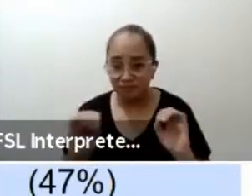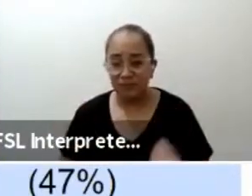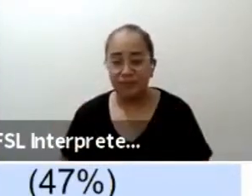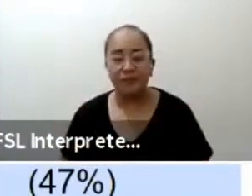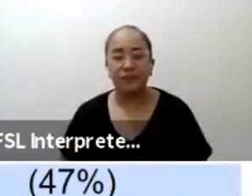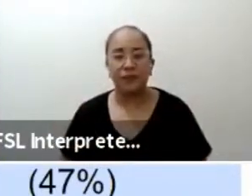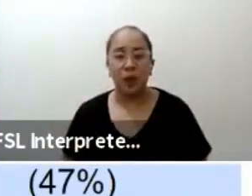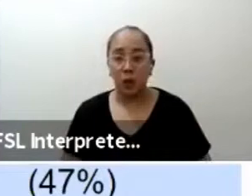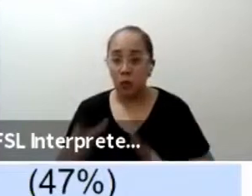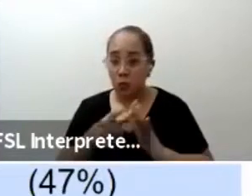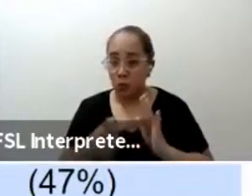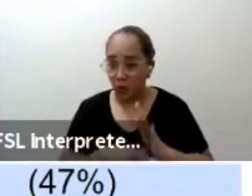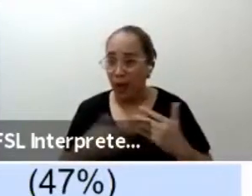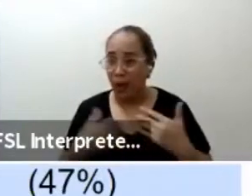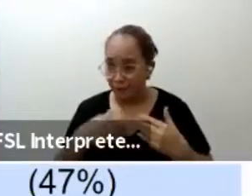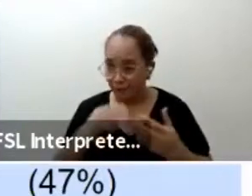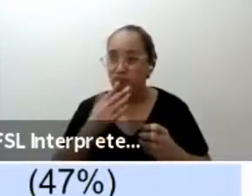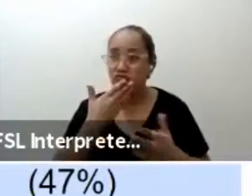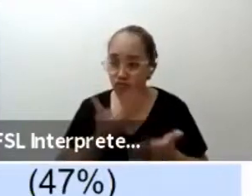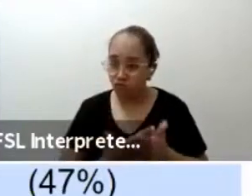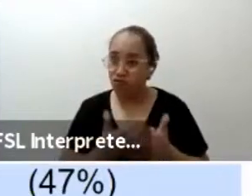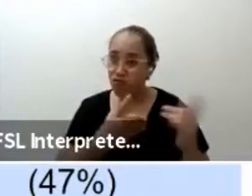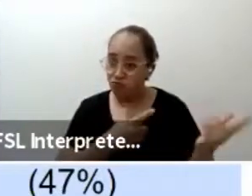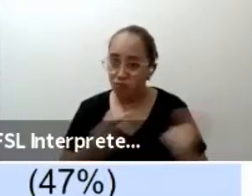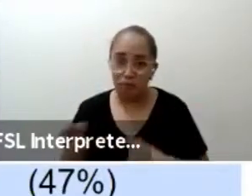Are the laws well implemented?